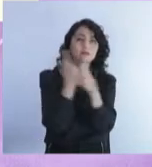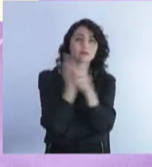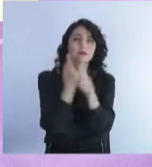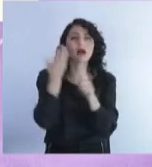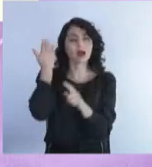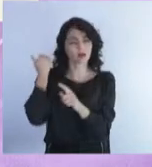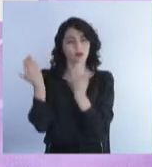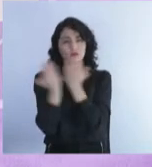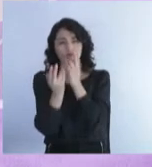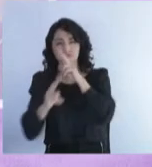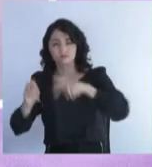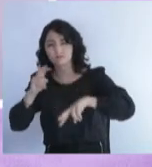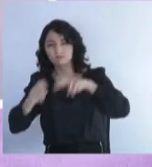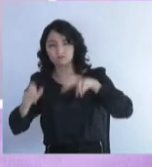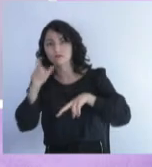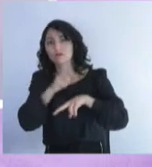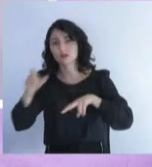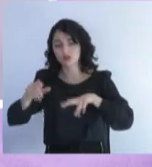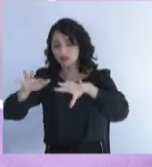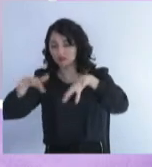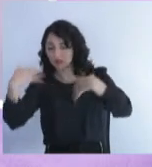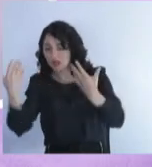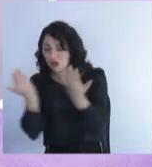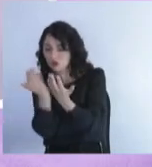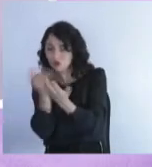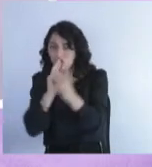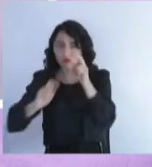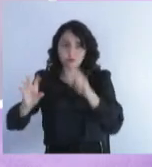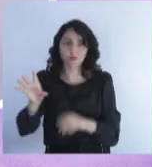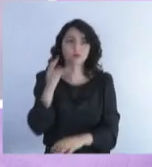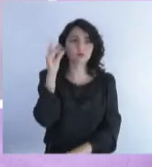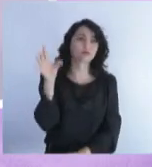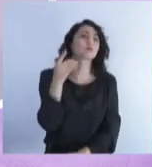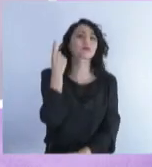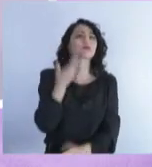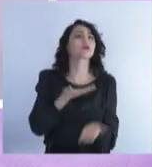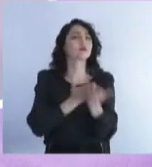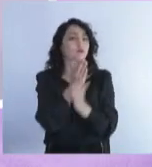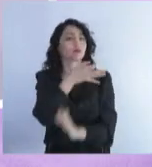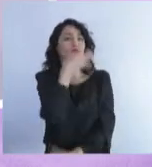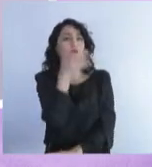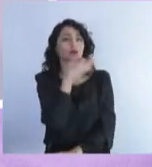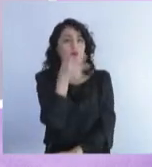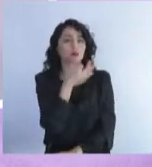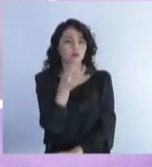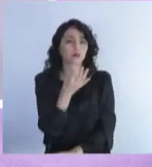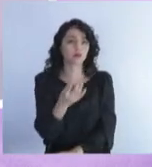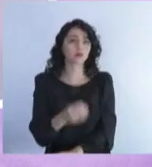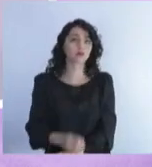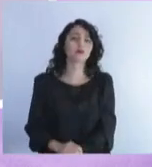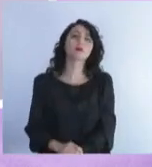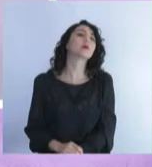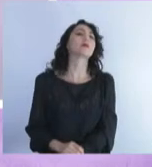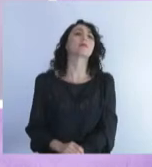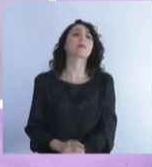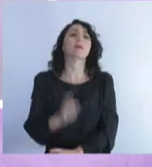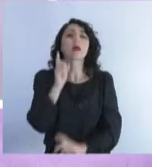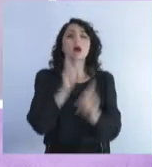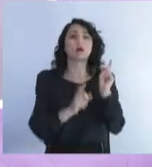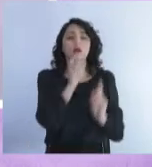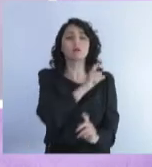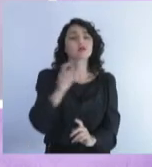about a famous study that was done with seminary students. People are studying to become ministers and